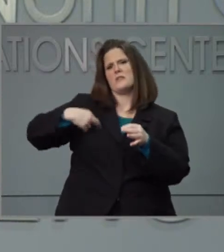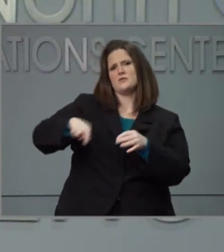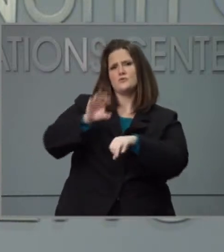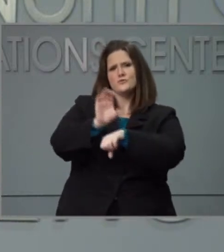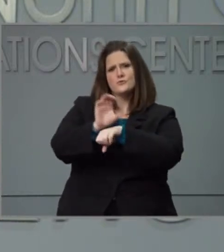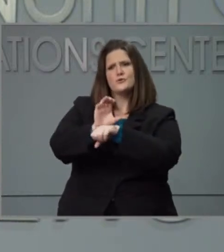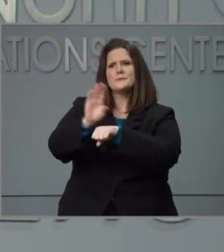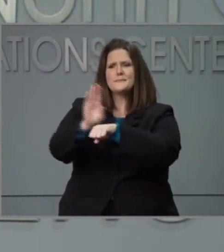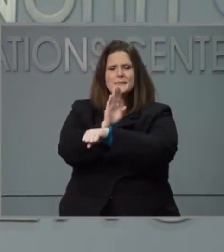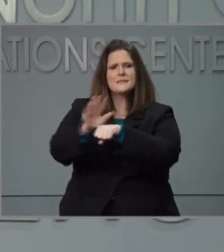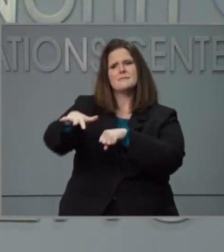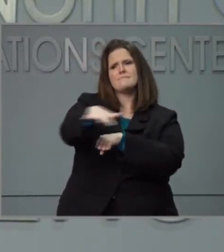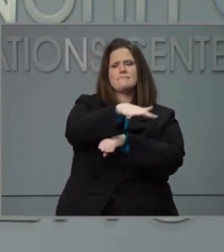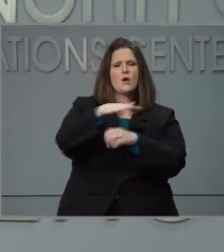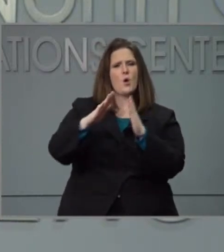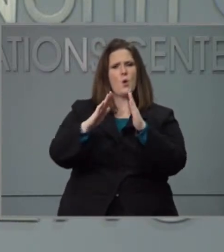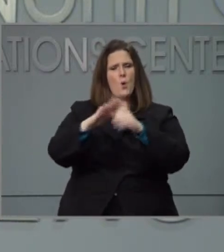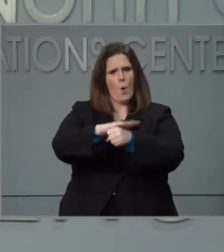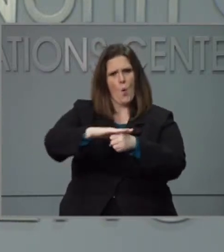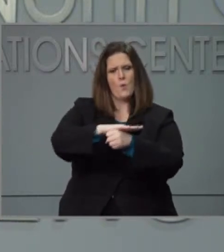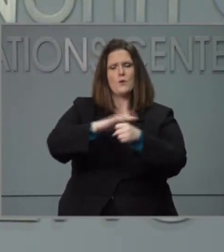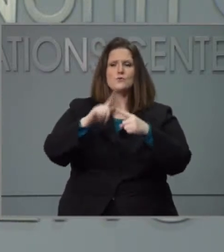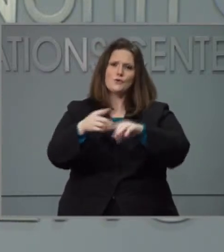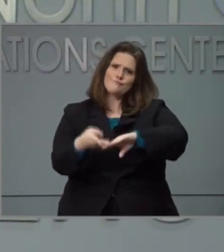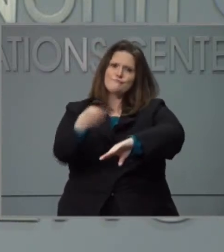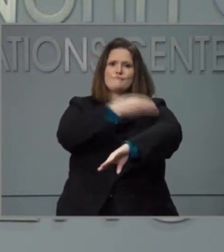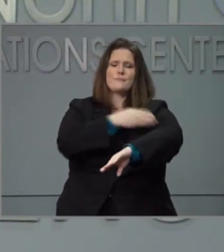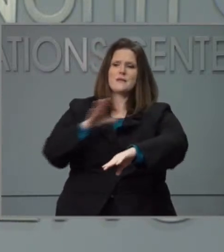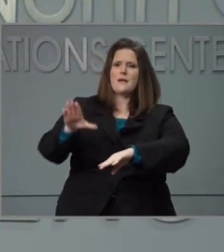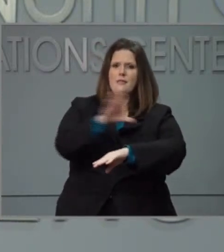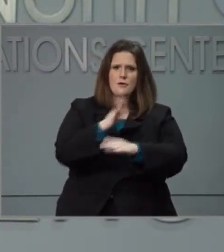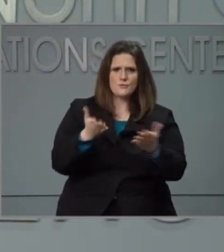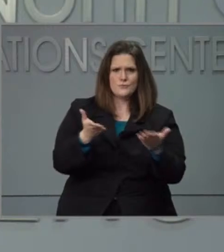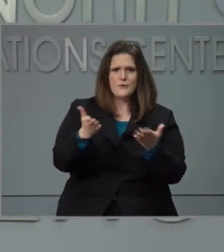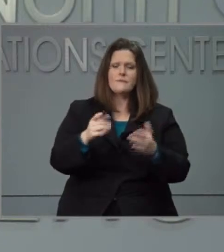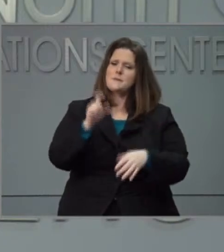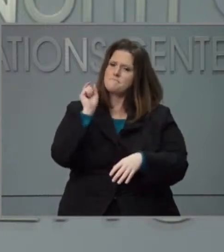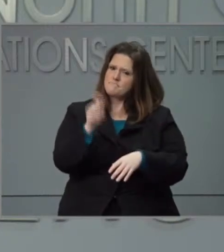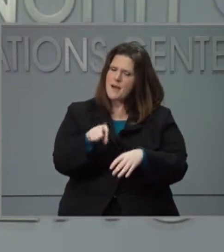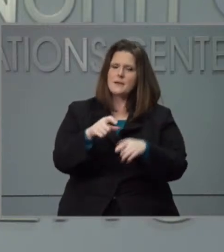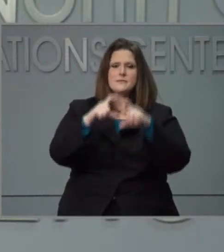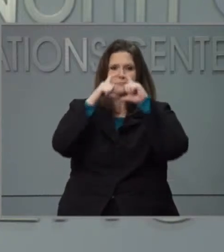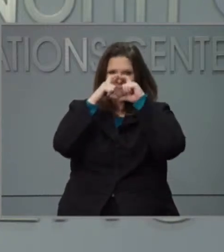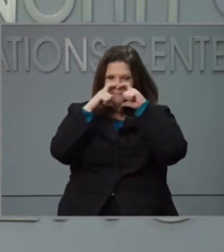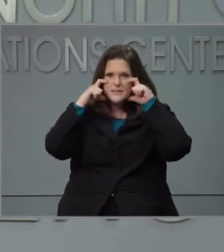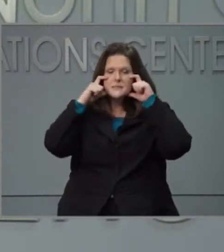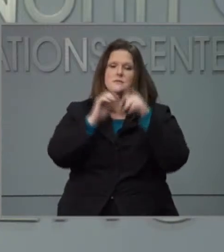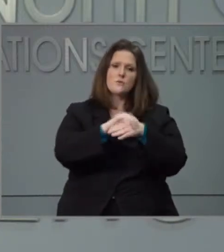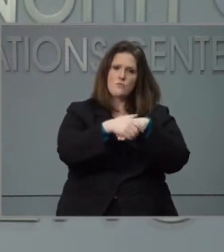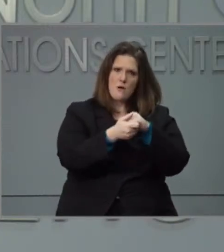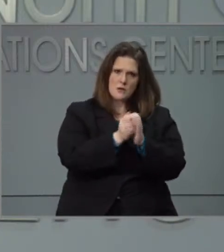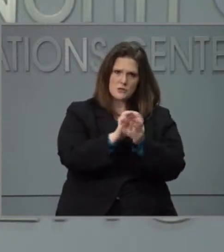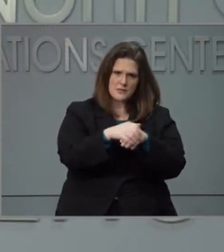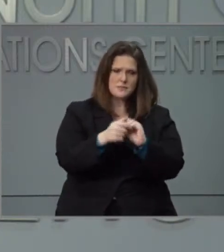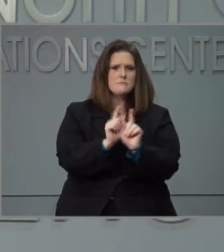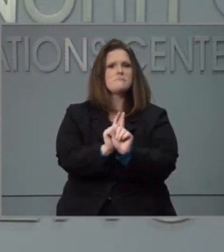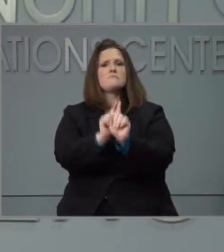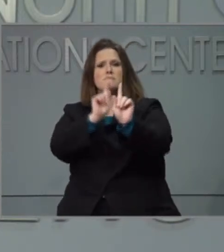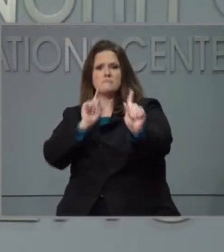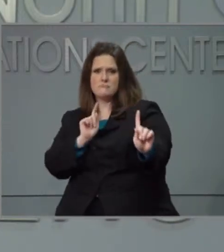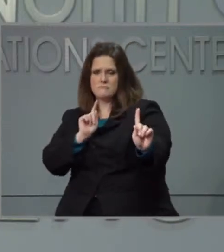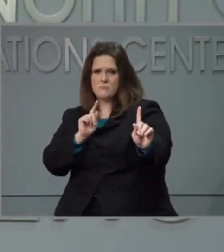leadership in this moment, talking about wearing a mask, waiting 6 feet apart, and washing hands. The letter